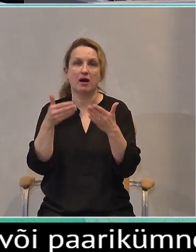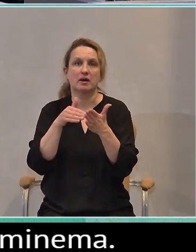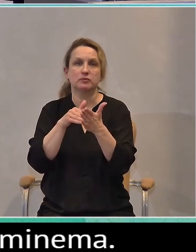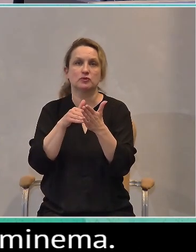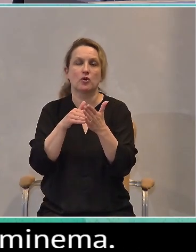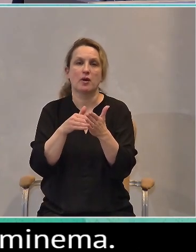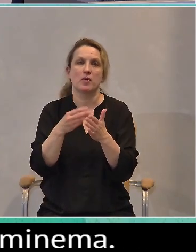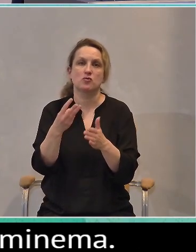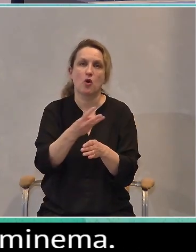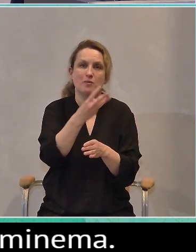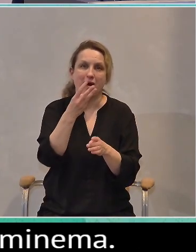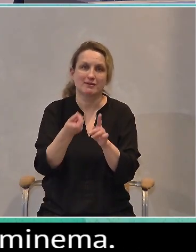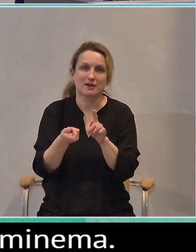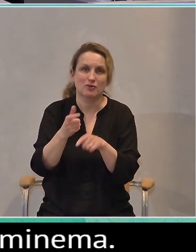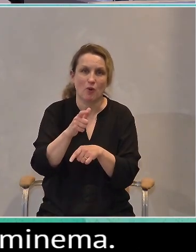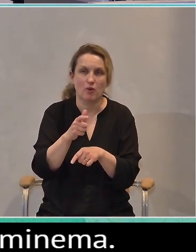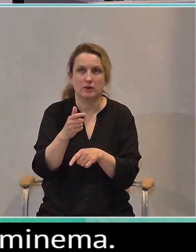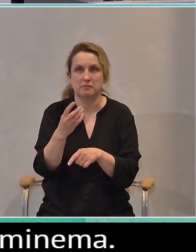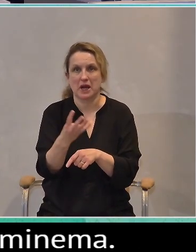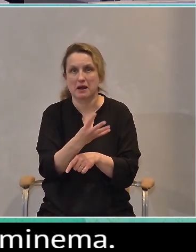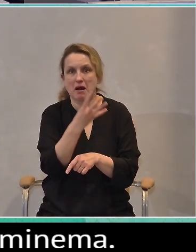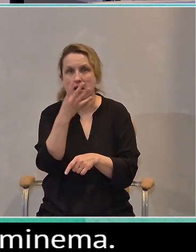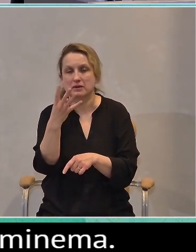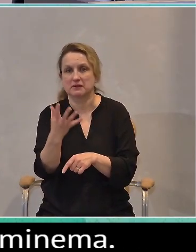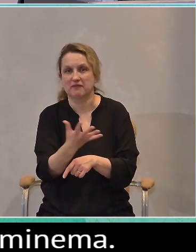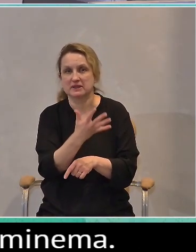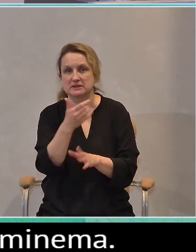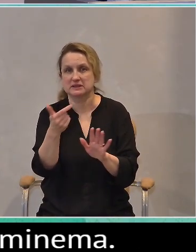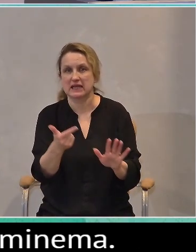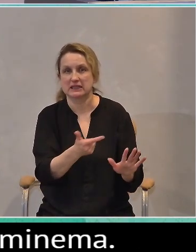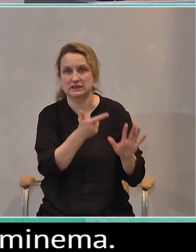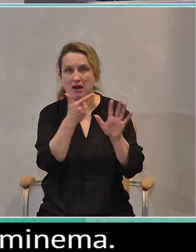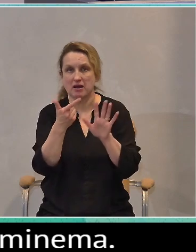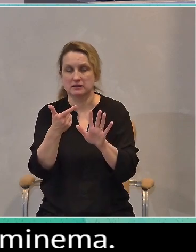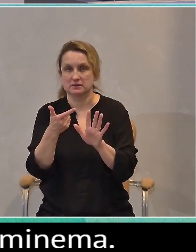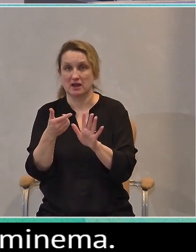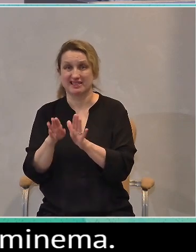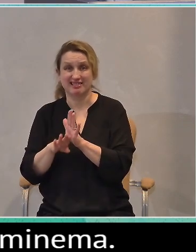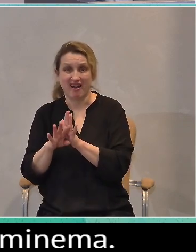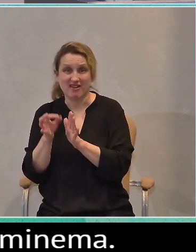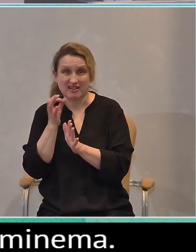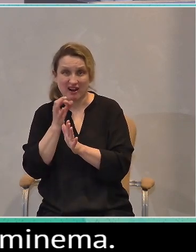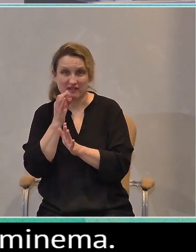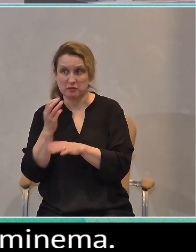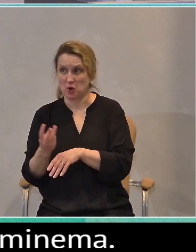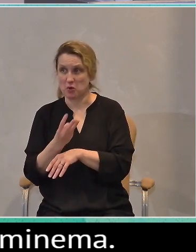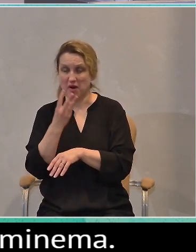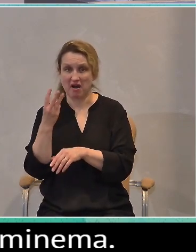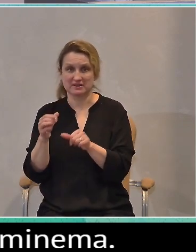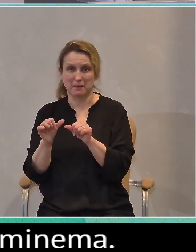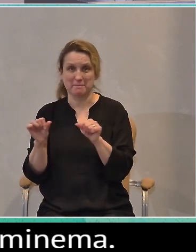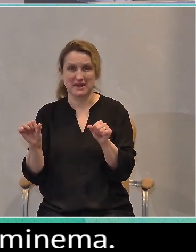patient. There are quite a few orphan drugs offering more than 3